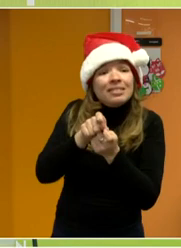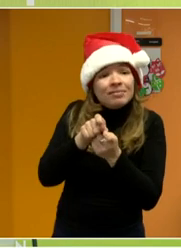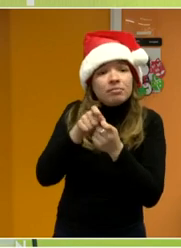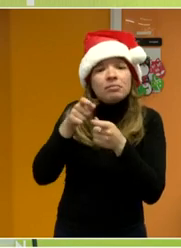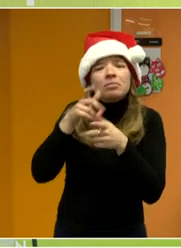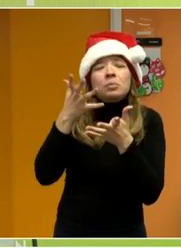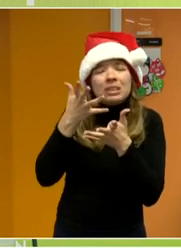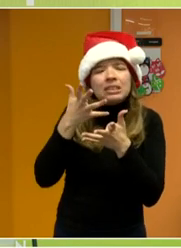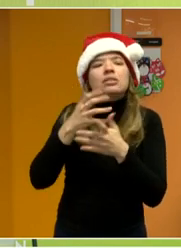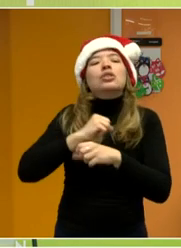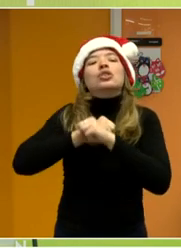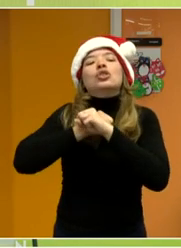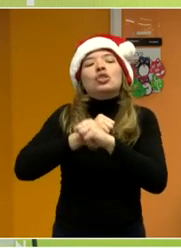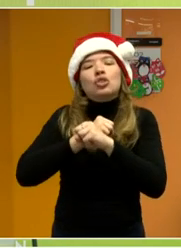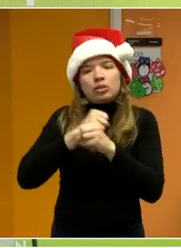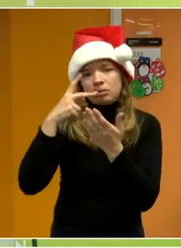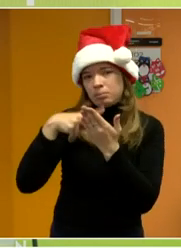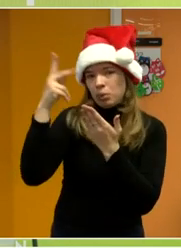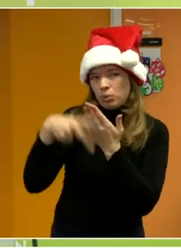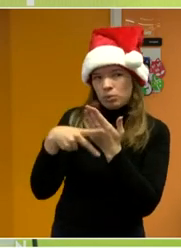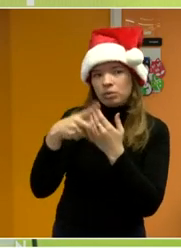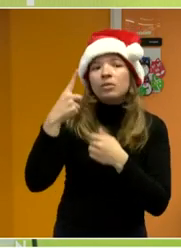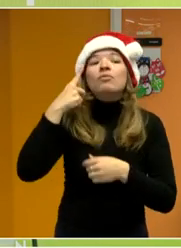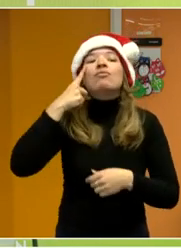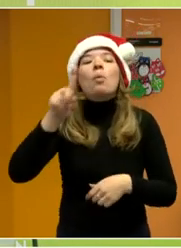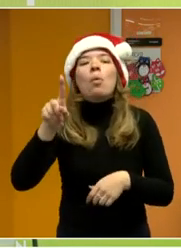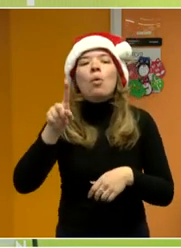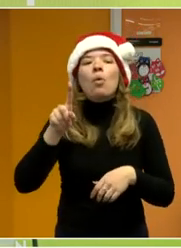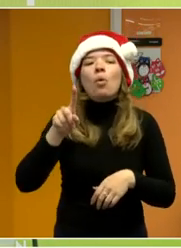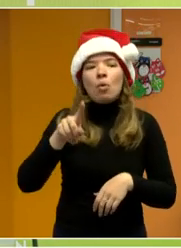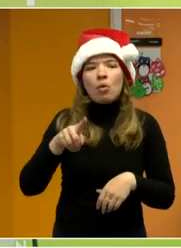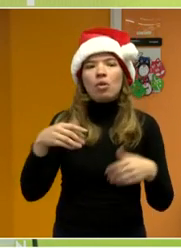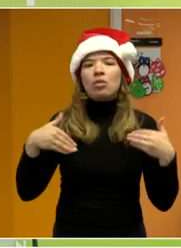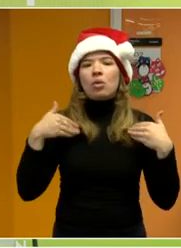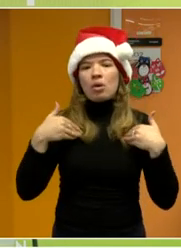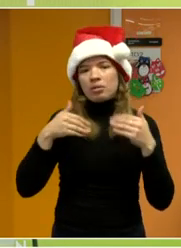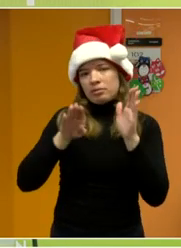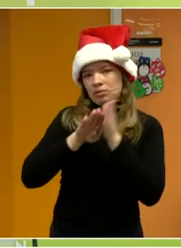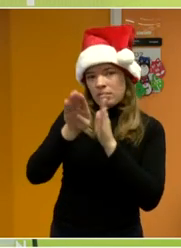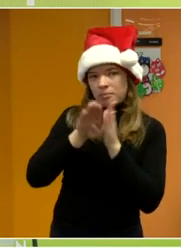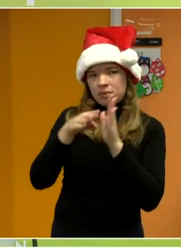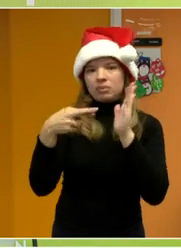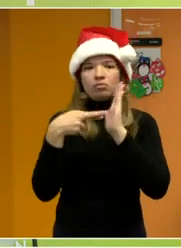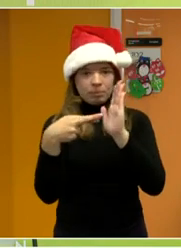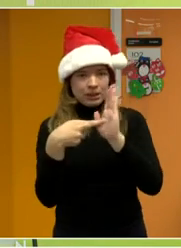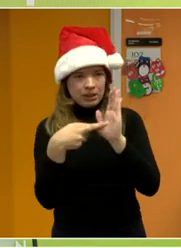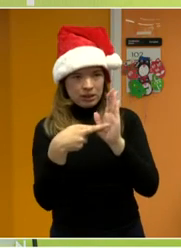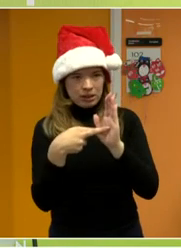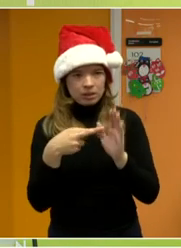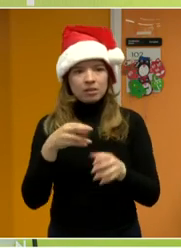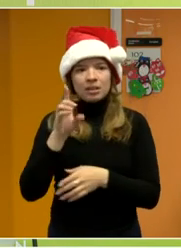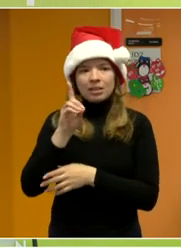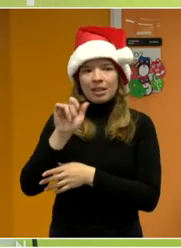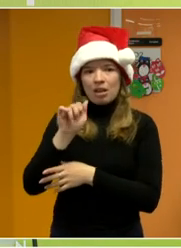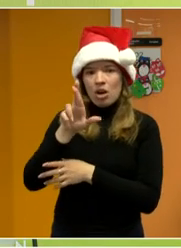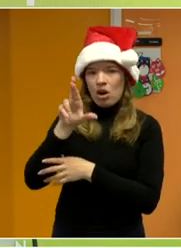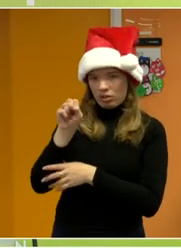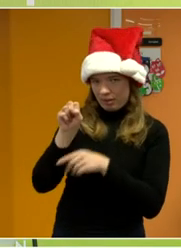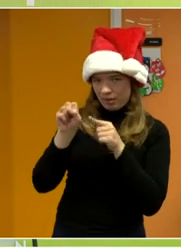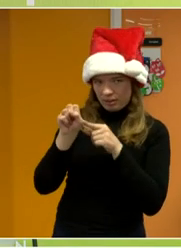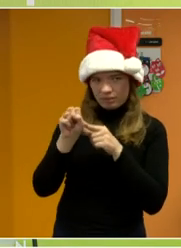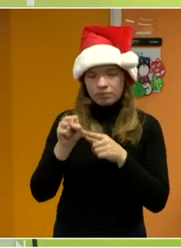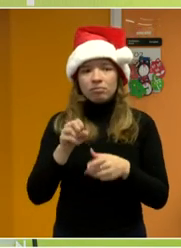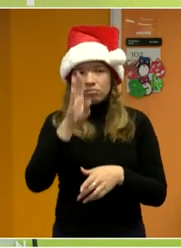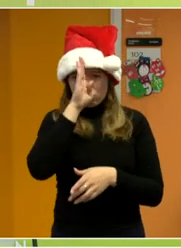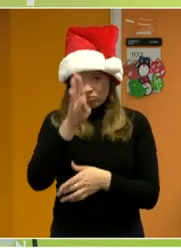secure programs for what are called youth development representatives, otherwise known as YDRs, that work directly with young people and really can